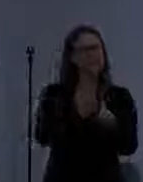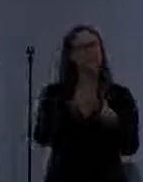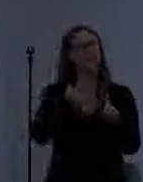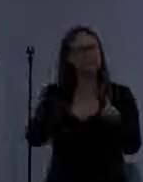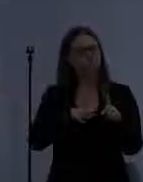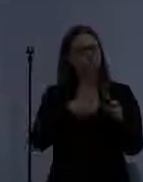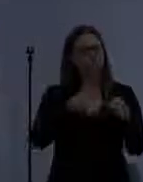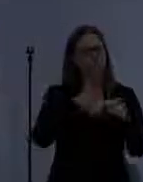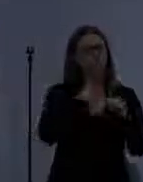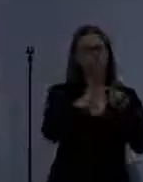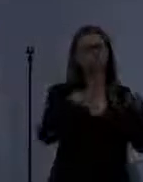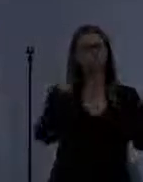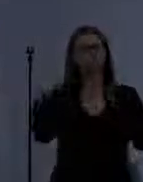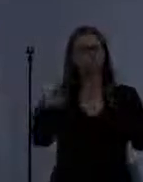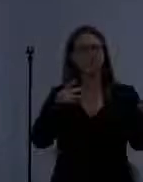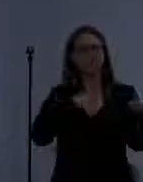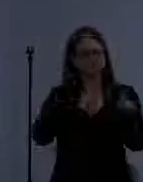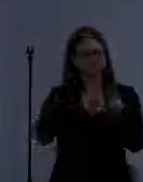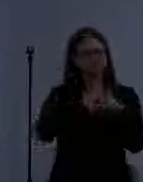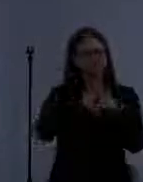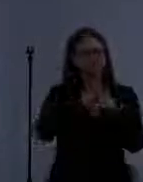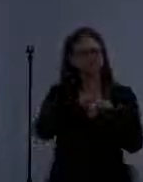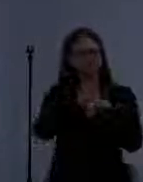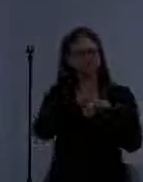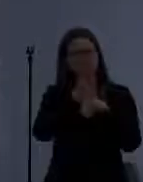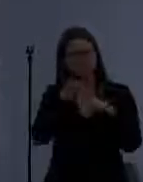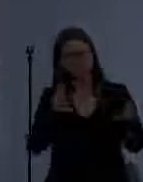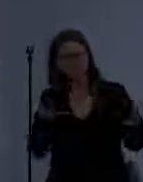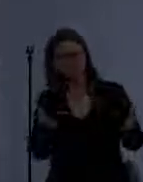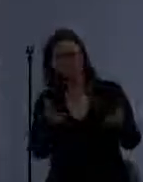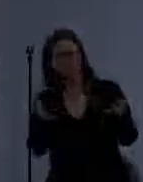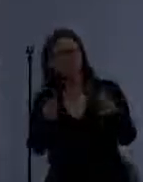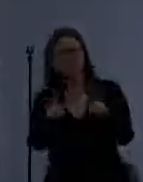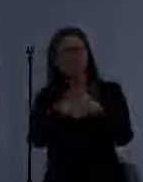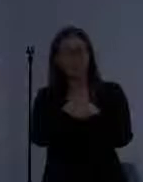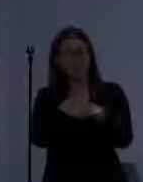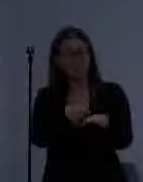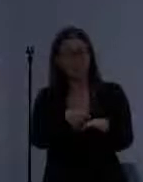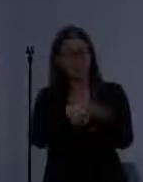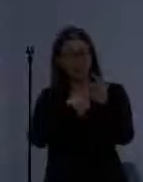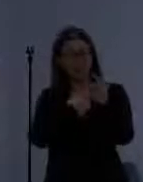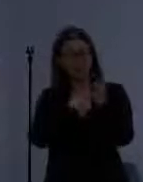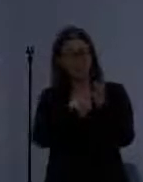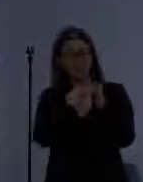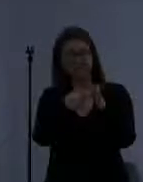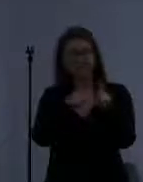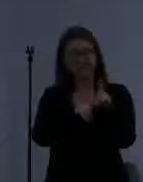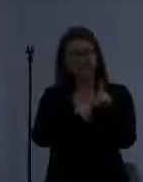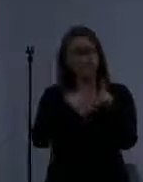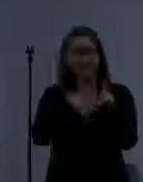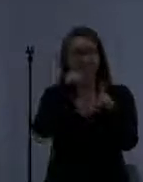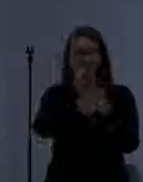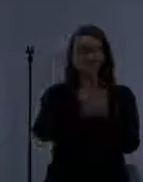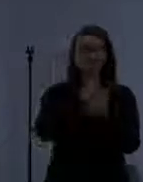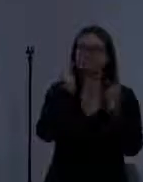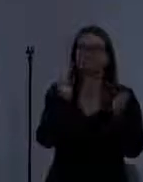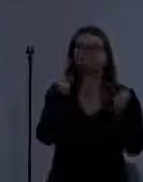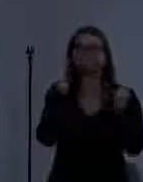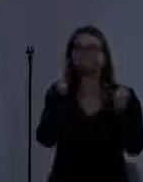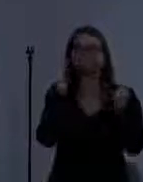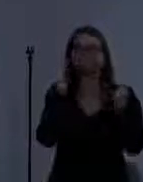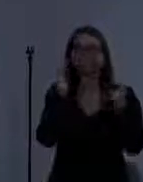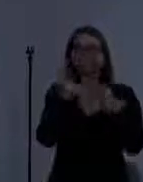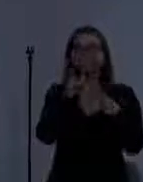and trying to also shift the way people think about quality. We want providers to think about